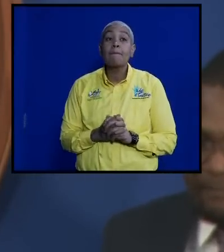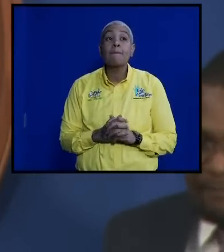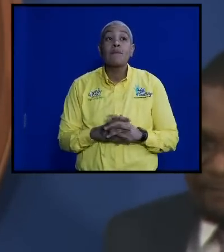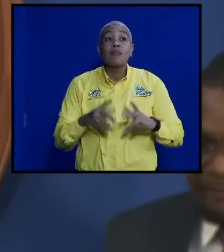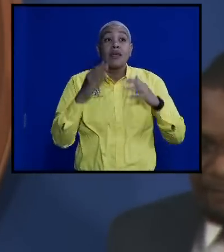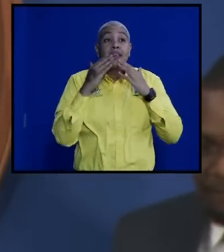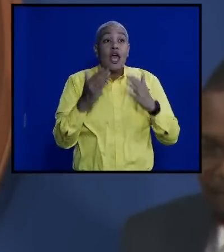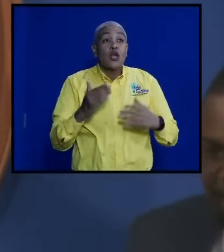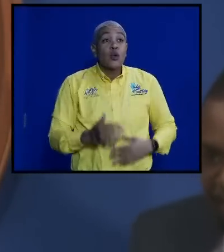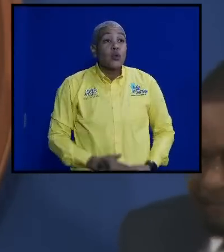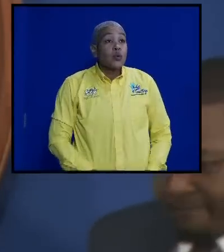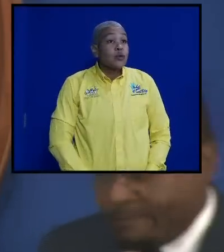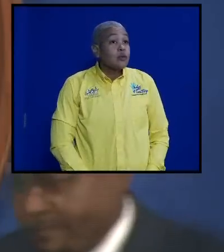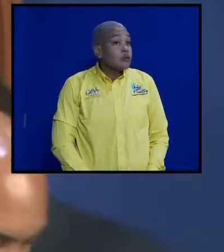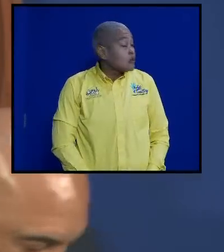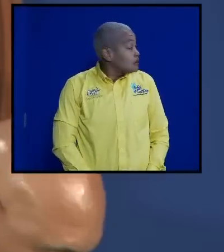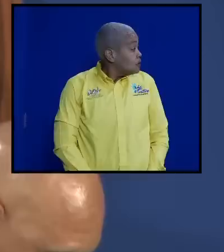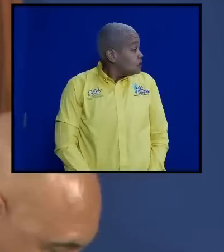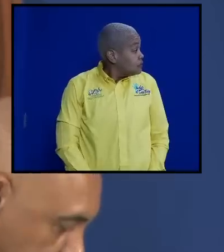Thank you.